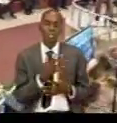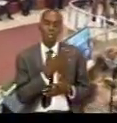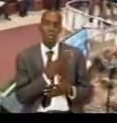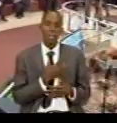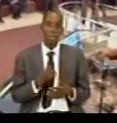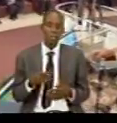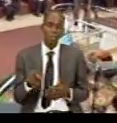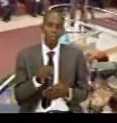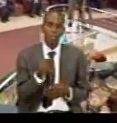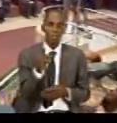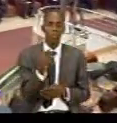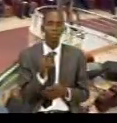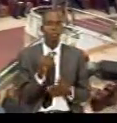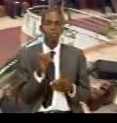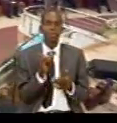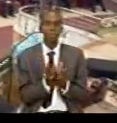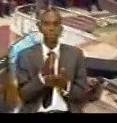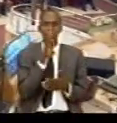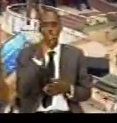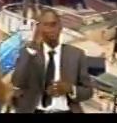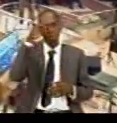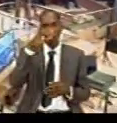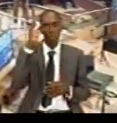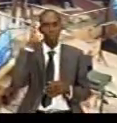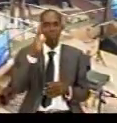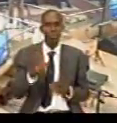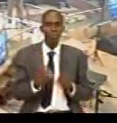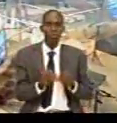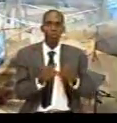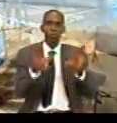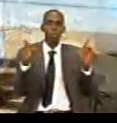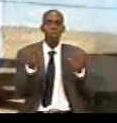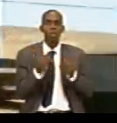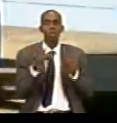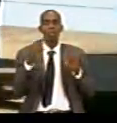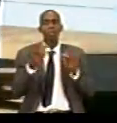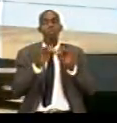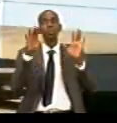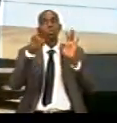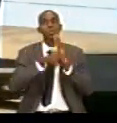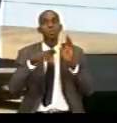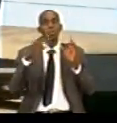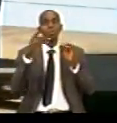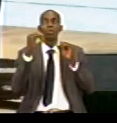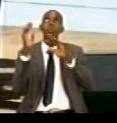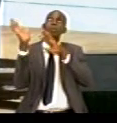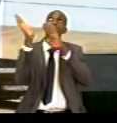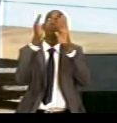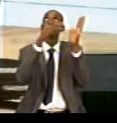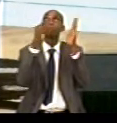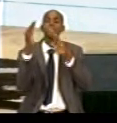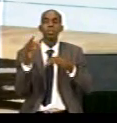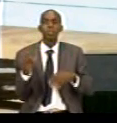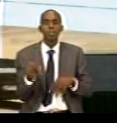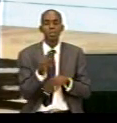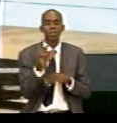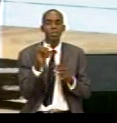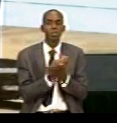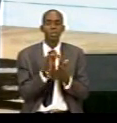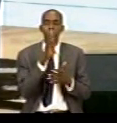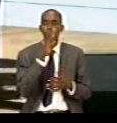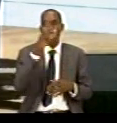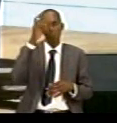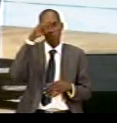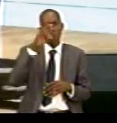be wise shall shine as the brightness of the firmament. They that be wise, are